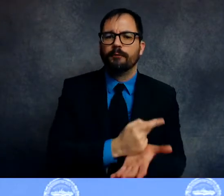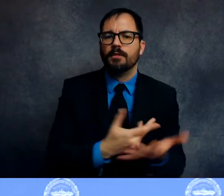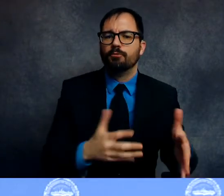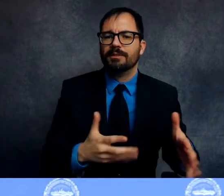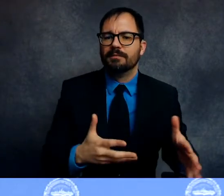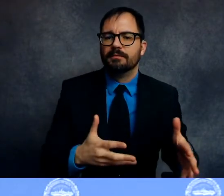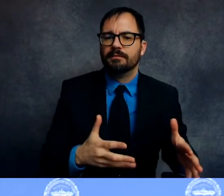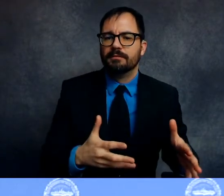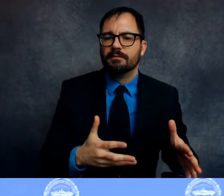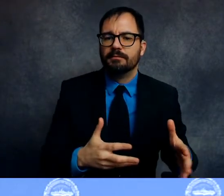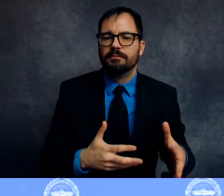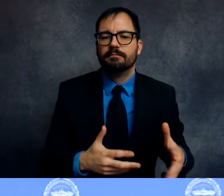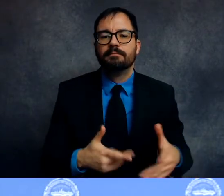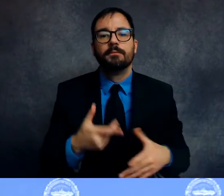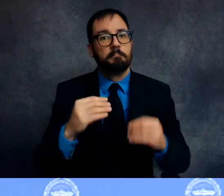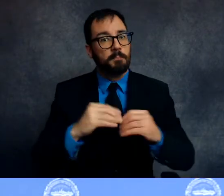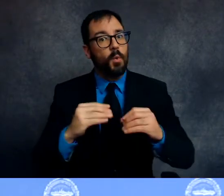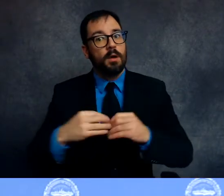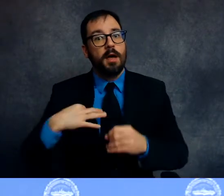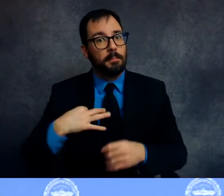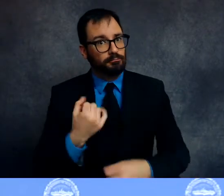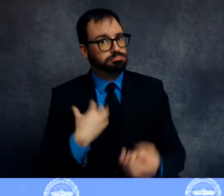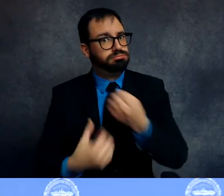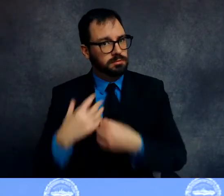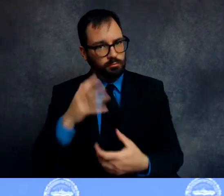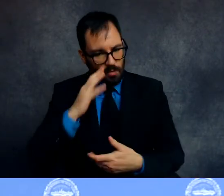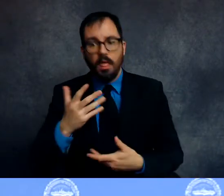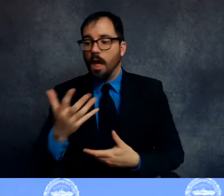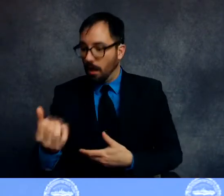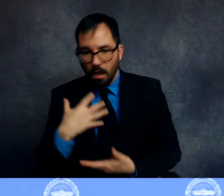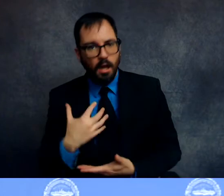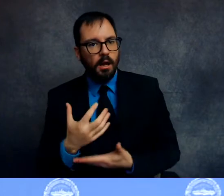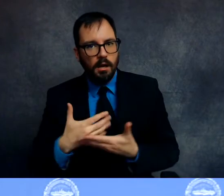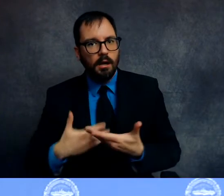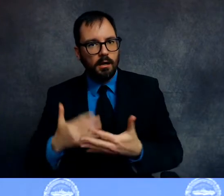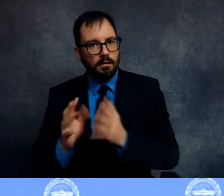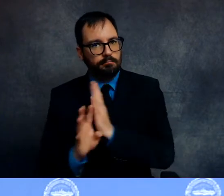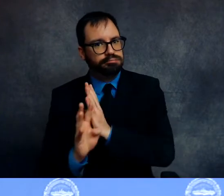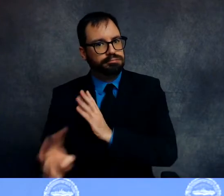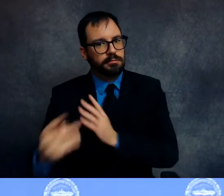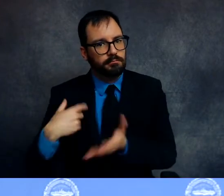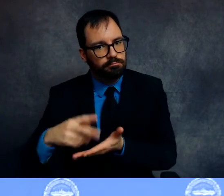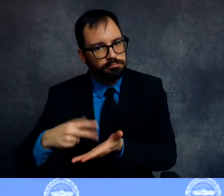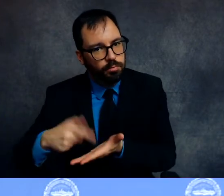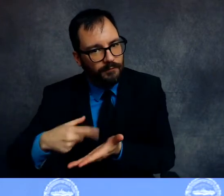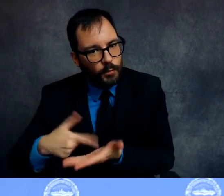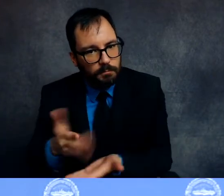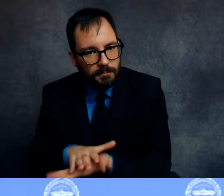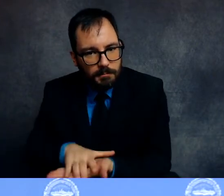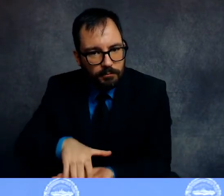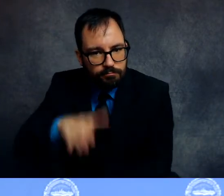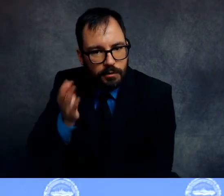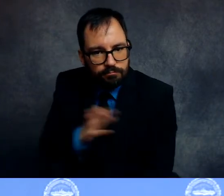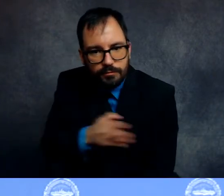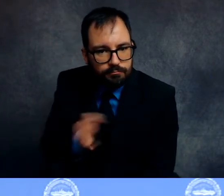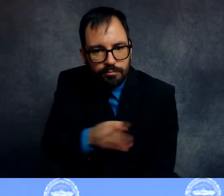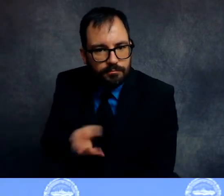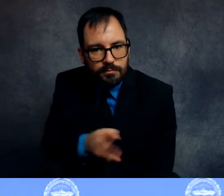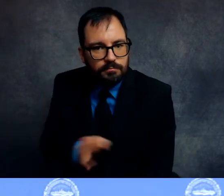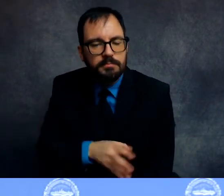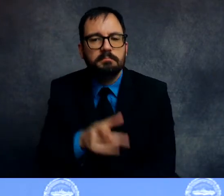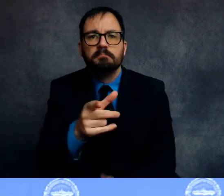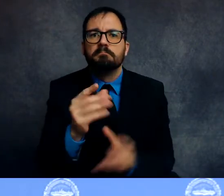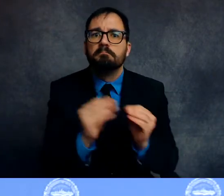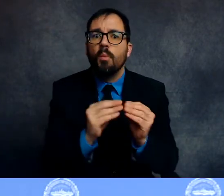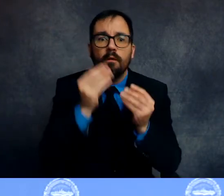370 applications, with more than 150 already approved here in the city. Applications moving forward will be reviewed by a